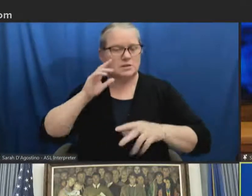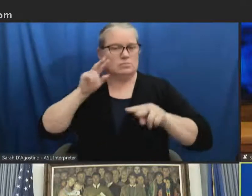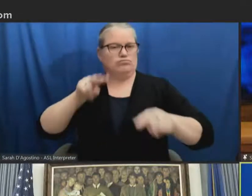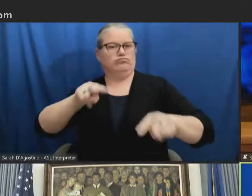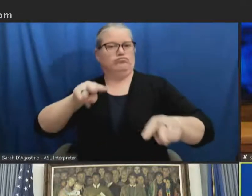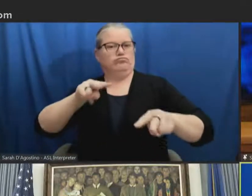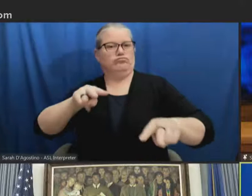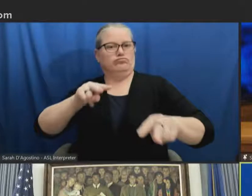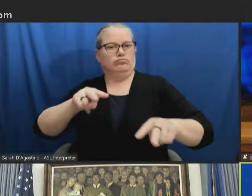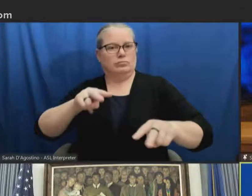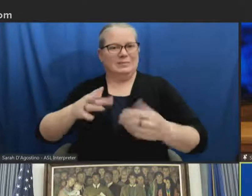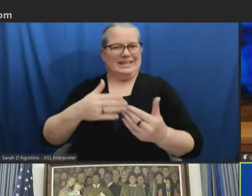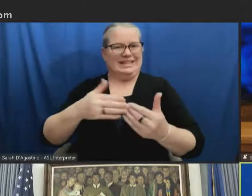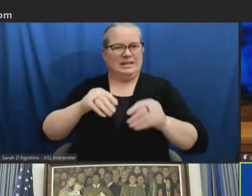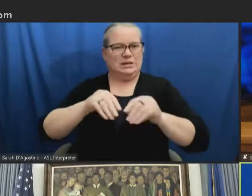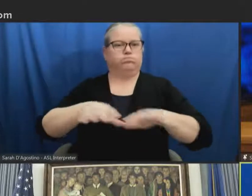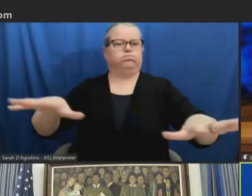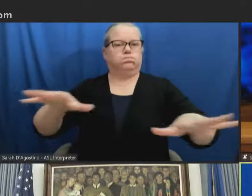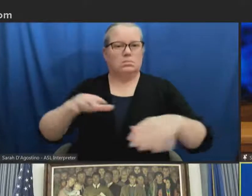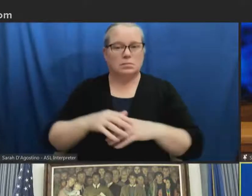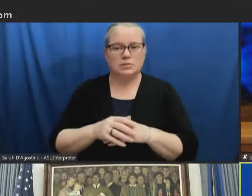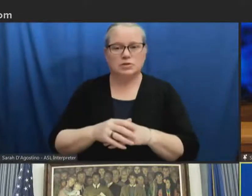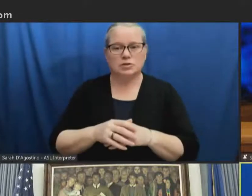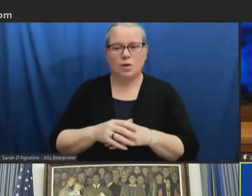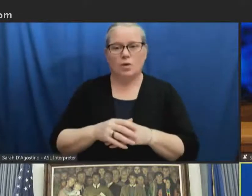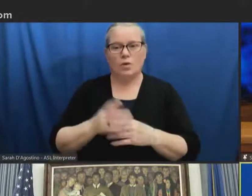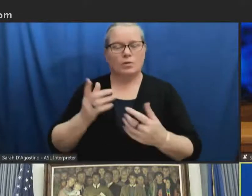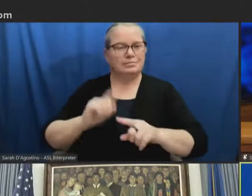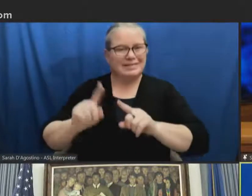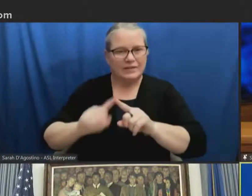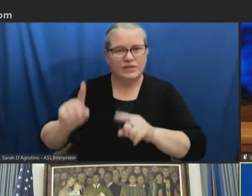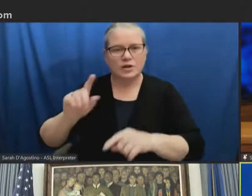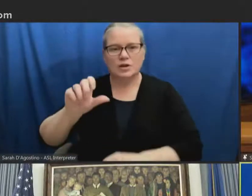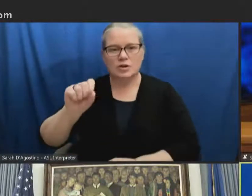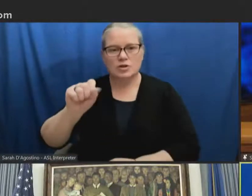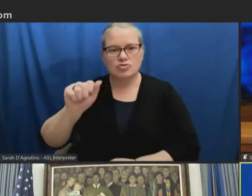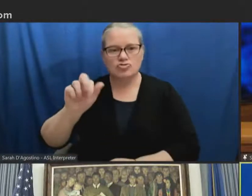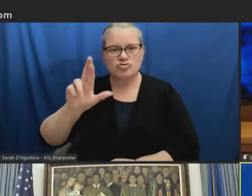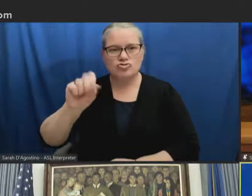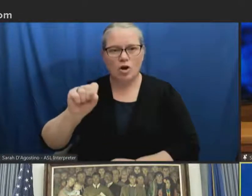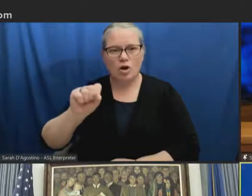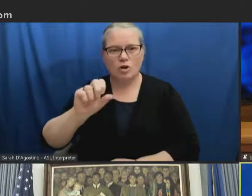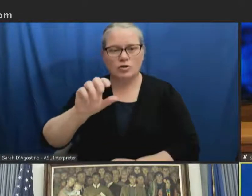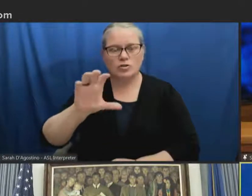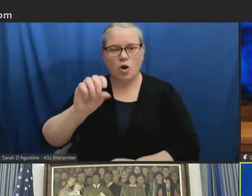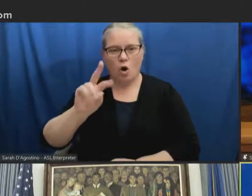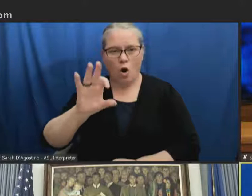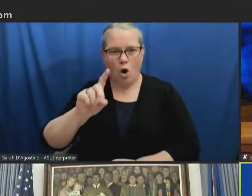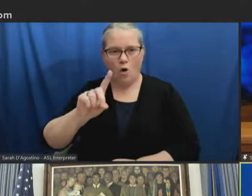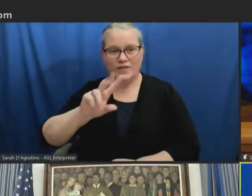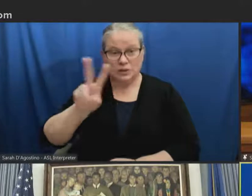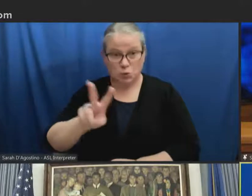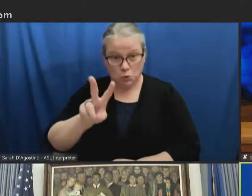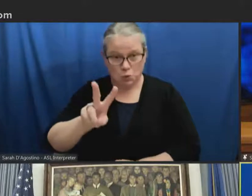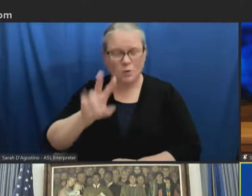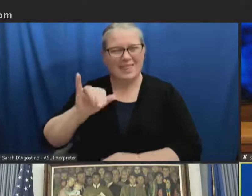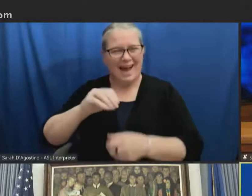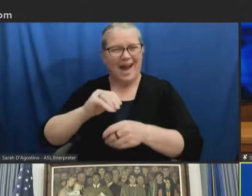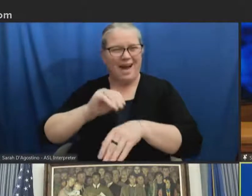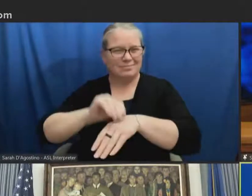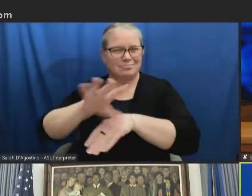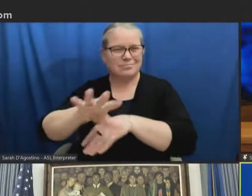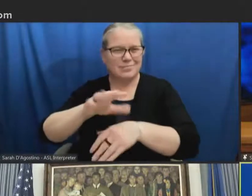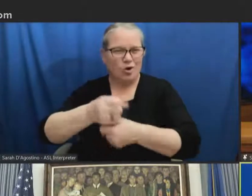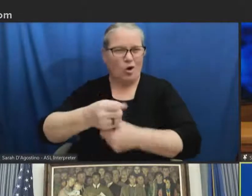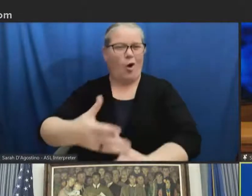other pathogens, SARS-CoV-2, the agent that causes COVID, will also be able to be part of that surveillance. And we're looking